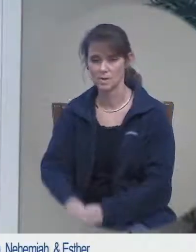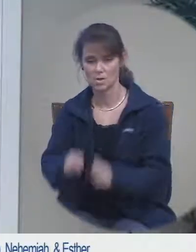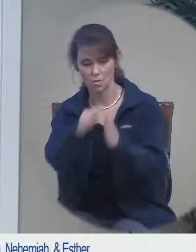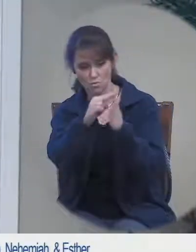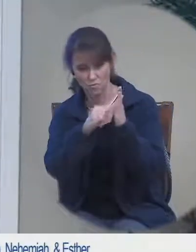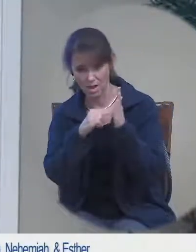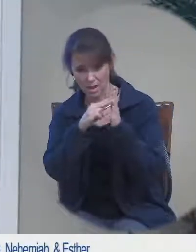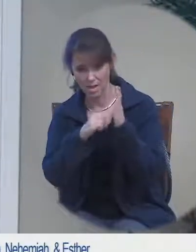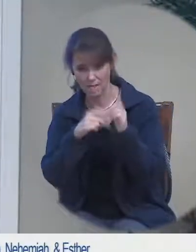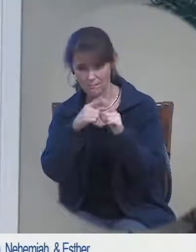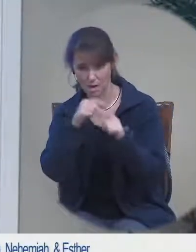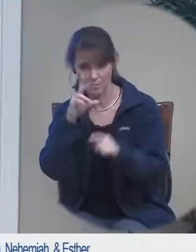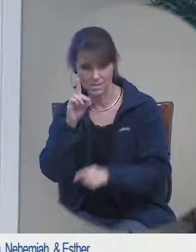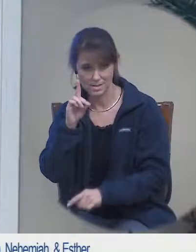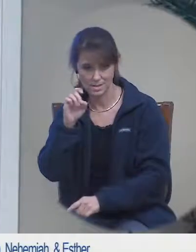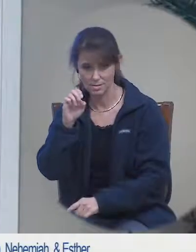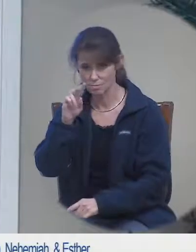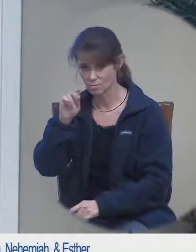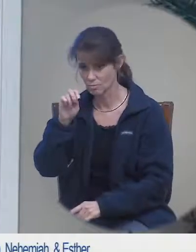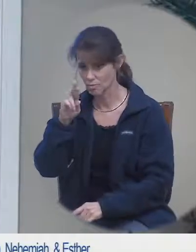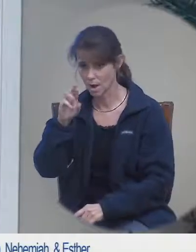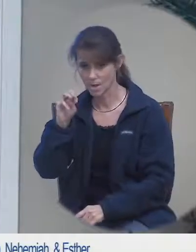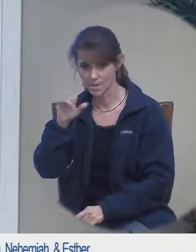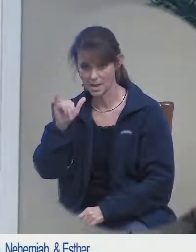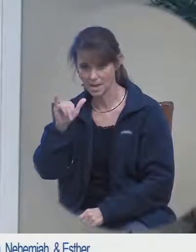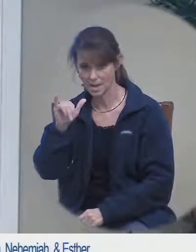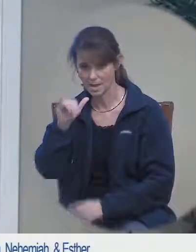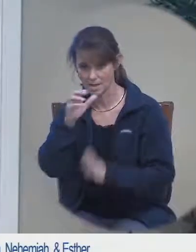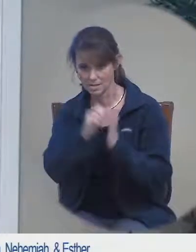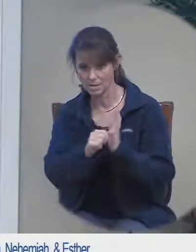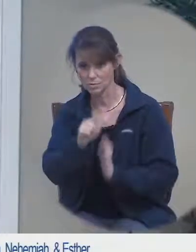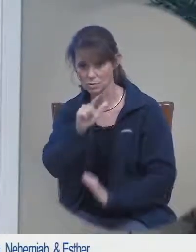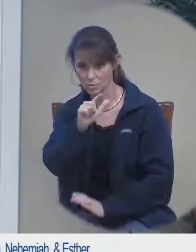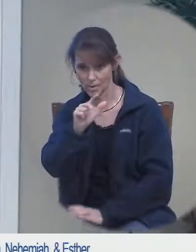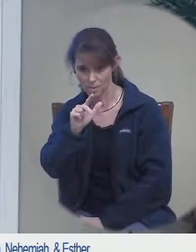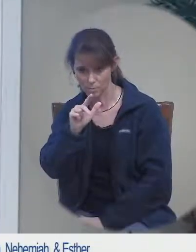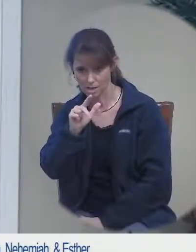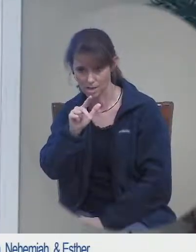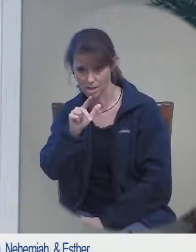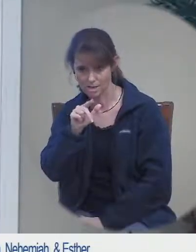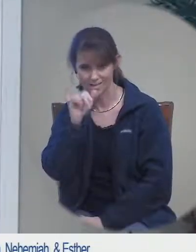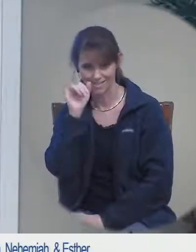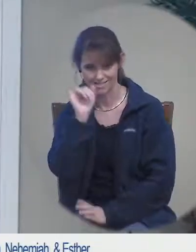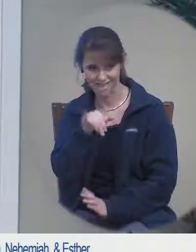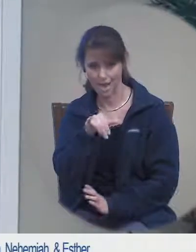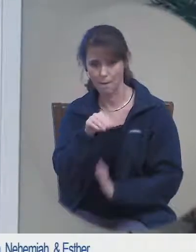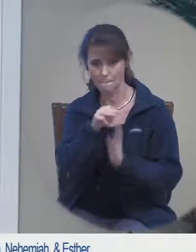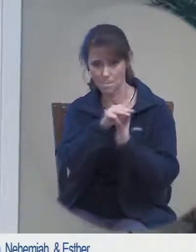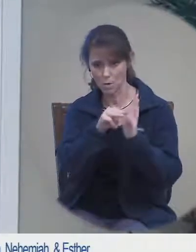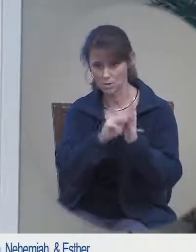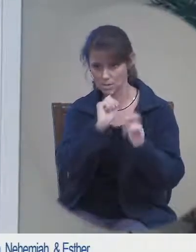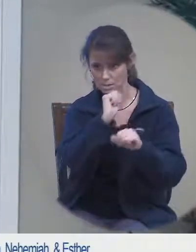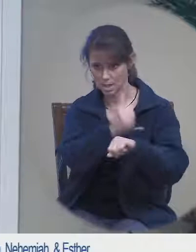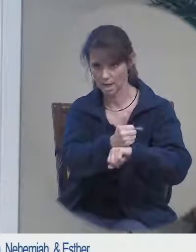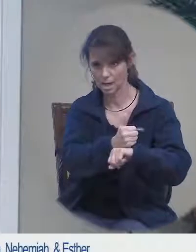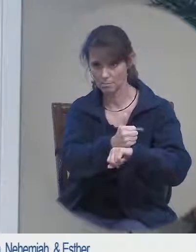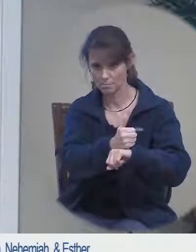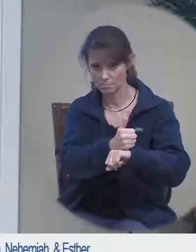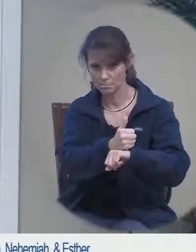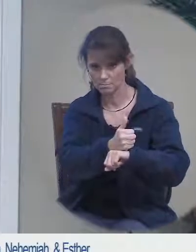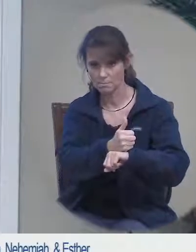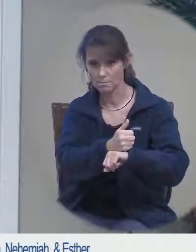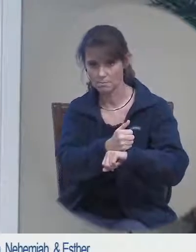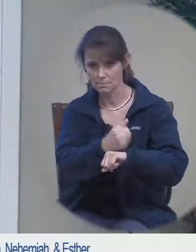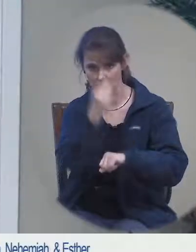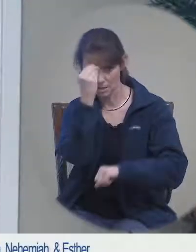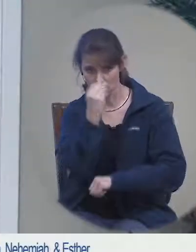where Moses prescribed that no Moabite or Ammonite should enter into the worship or assembly of God. And they acted upon